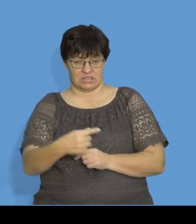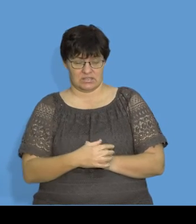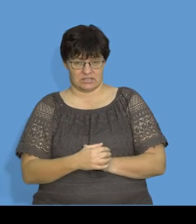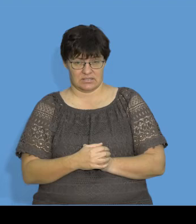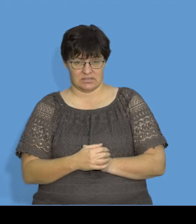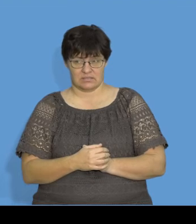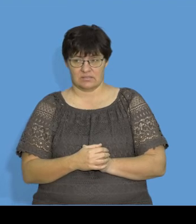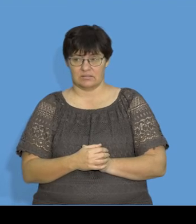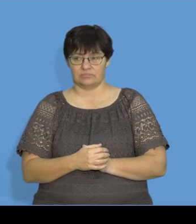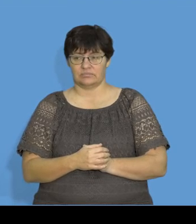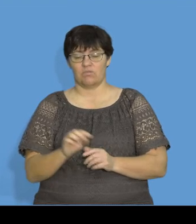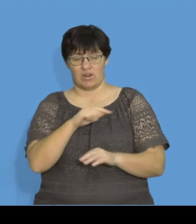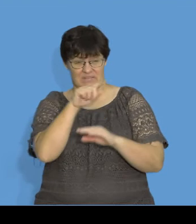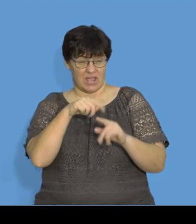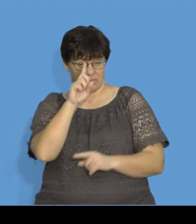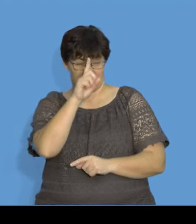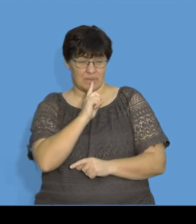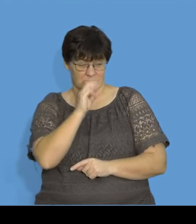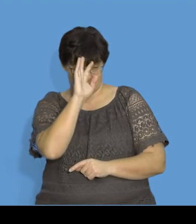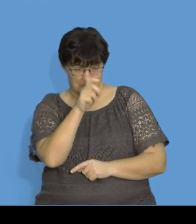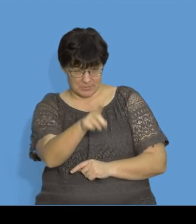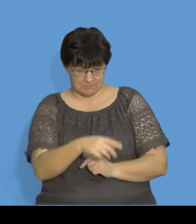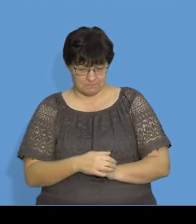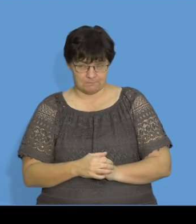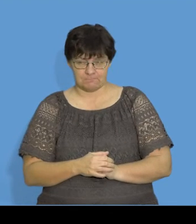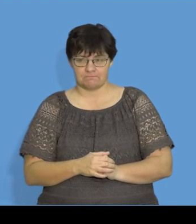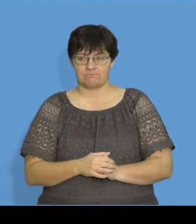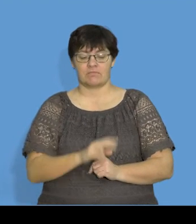0.15 kilograms. Remember, I divided by 1,000.